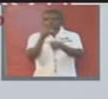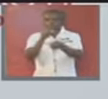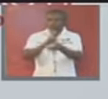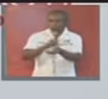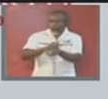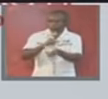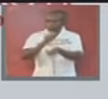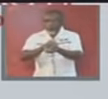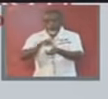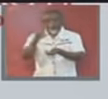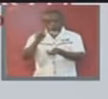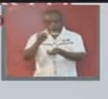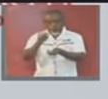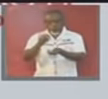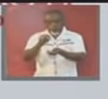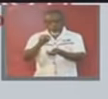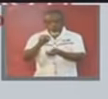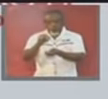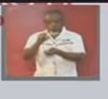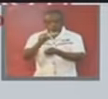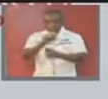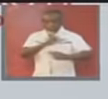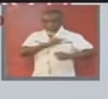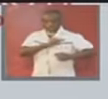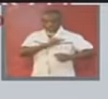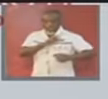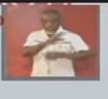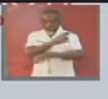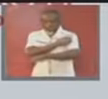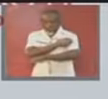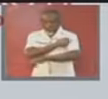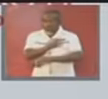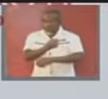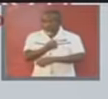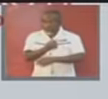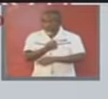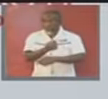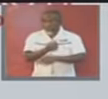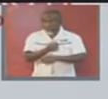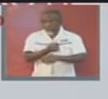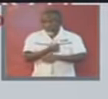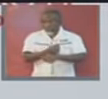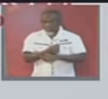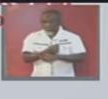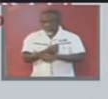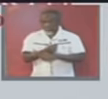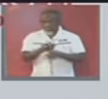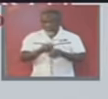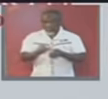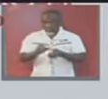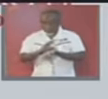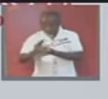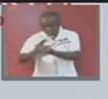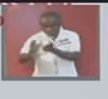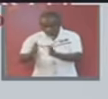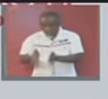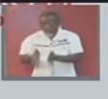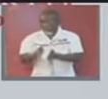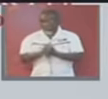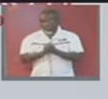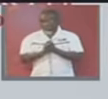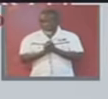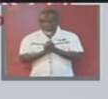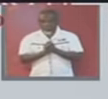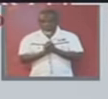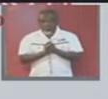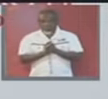and nurses. It could mean the security guard because he is exposed to the public. It could mean the